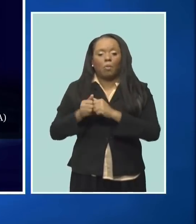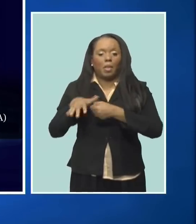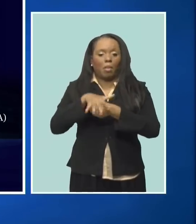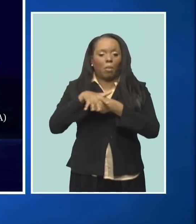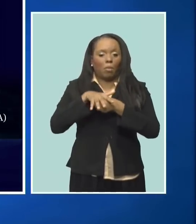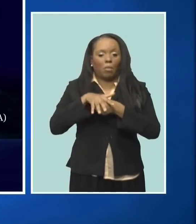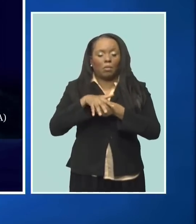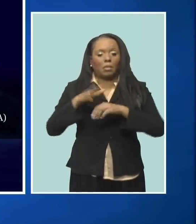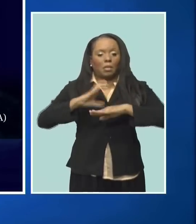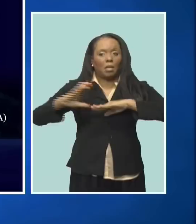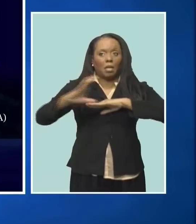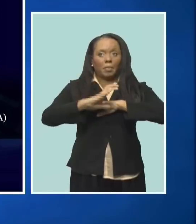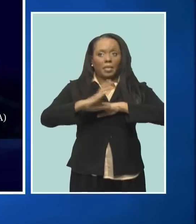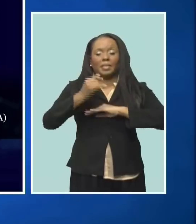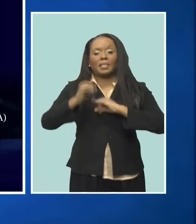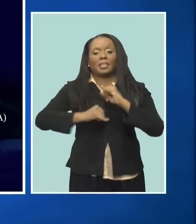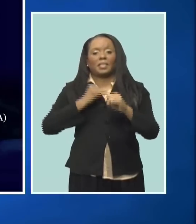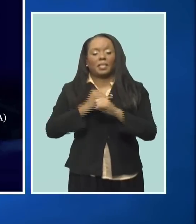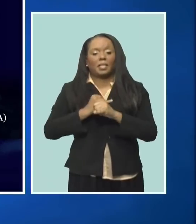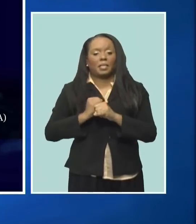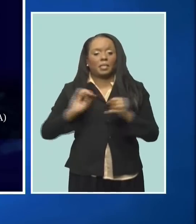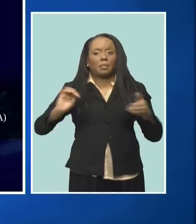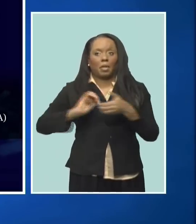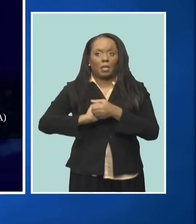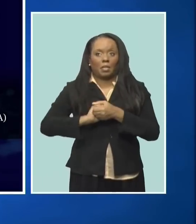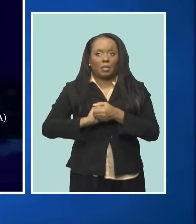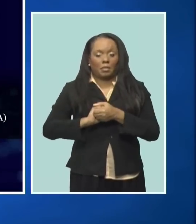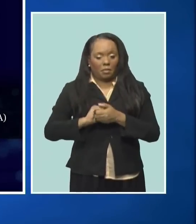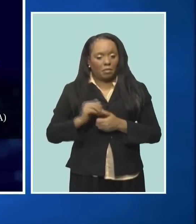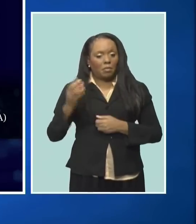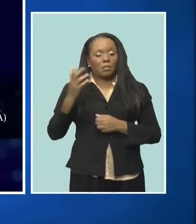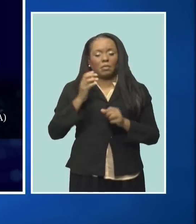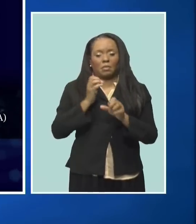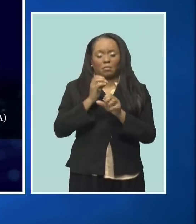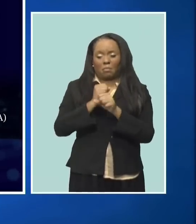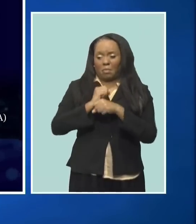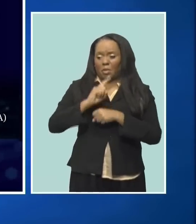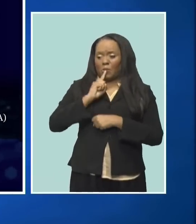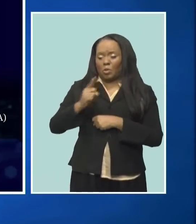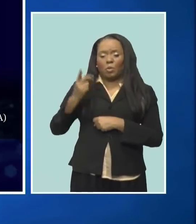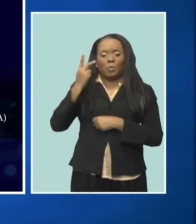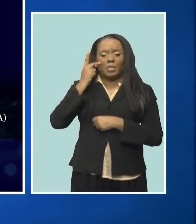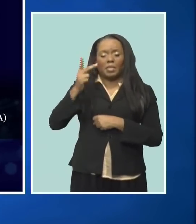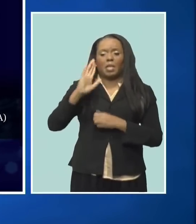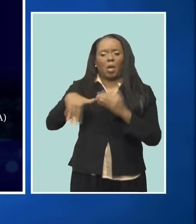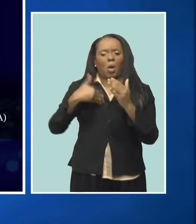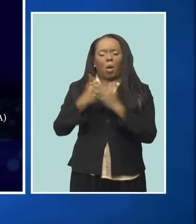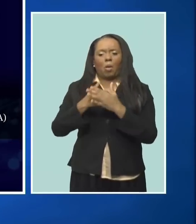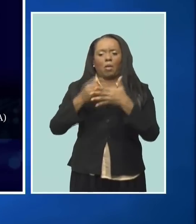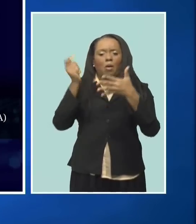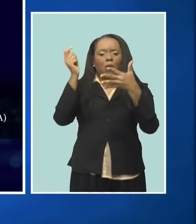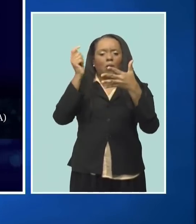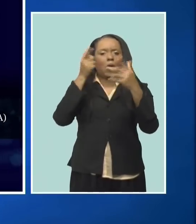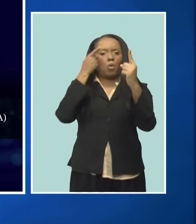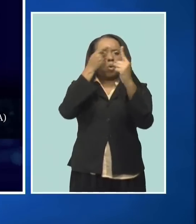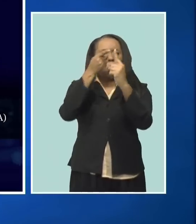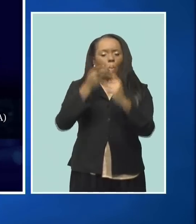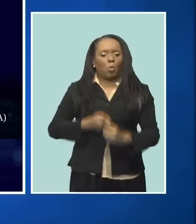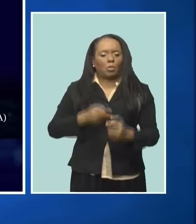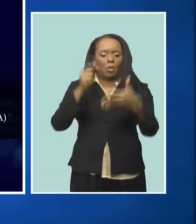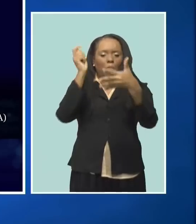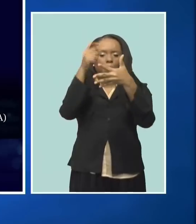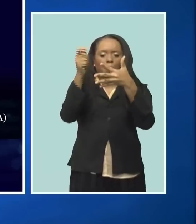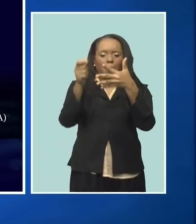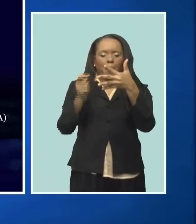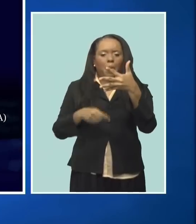and international partners to realize our strategic business objectives. The rebound of our industry could not